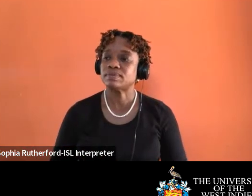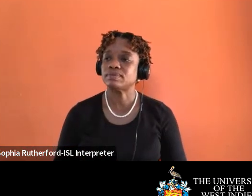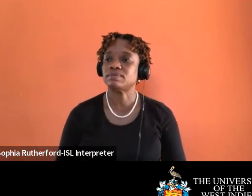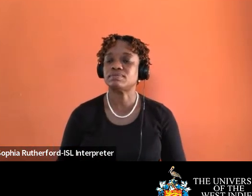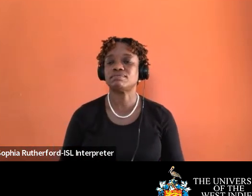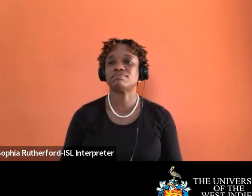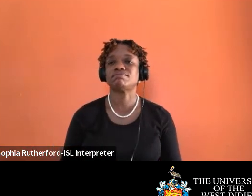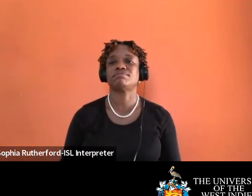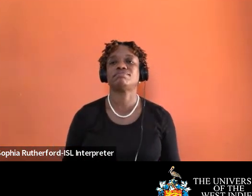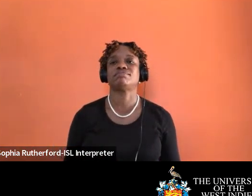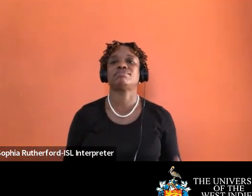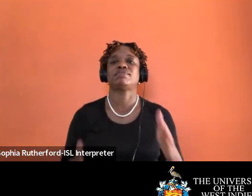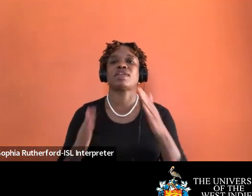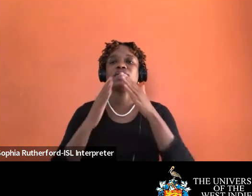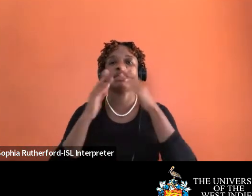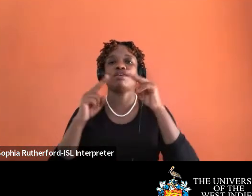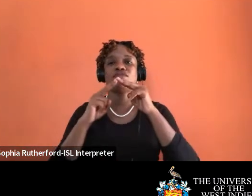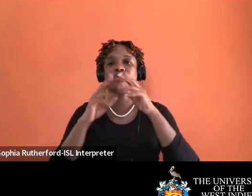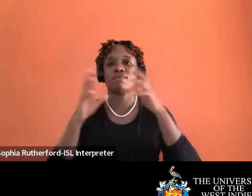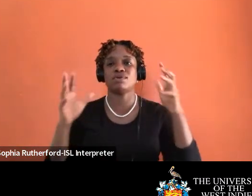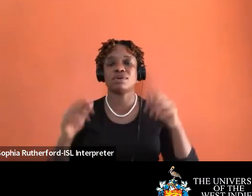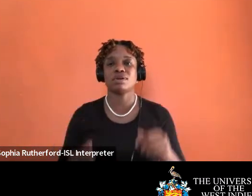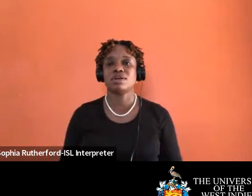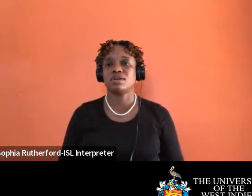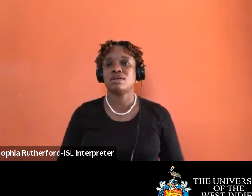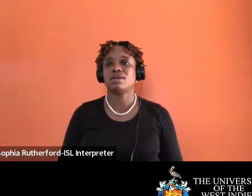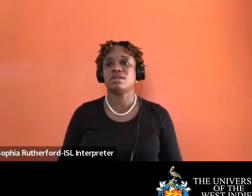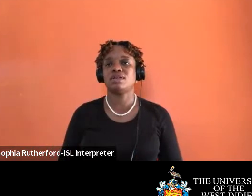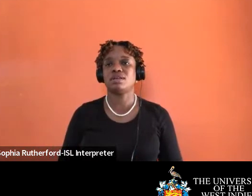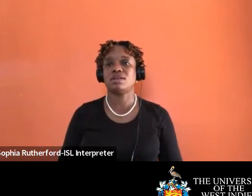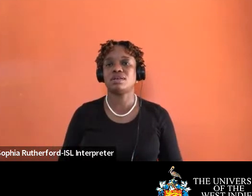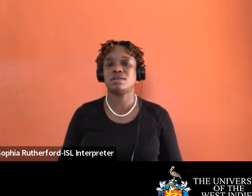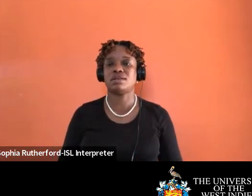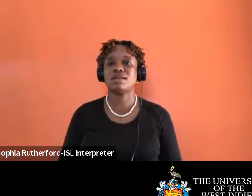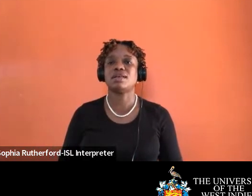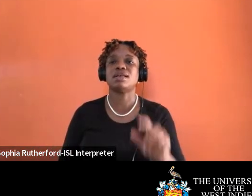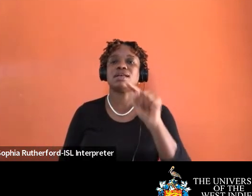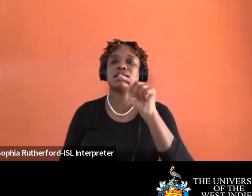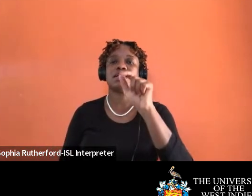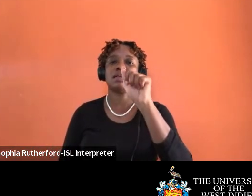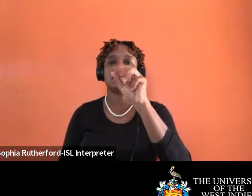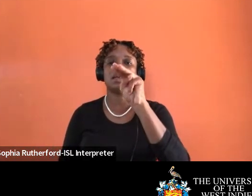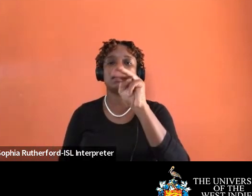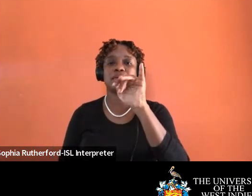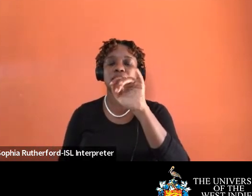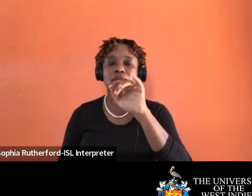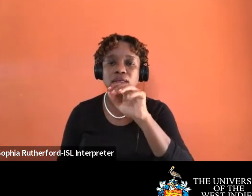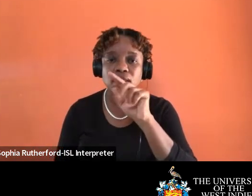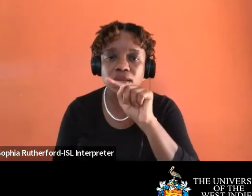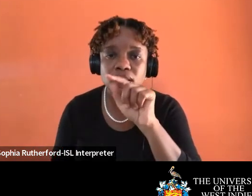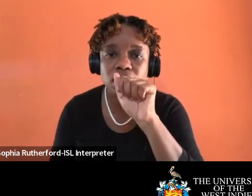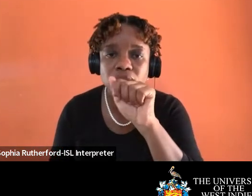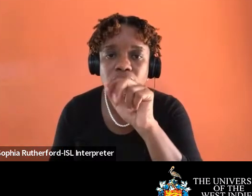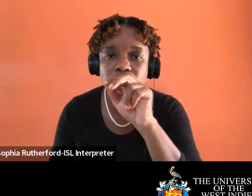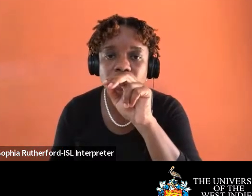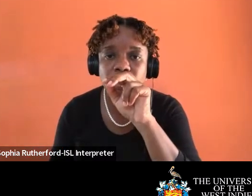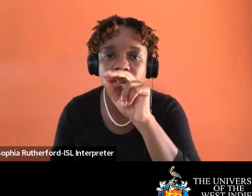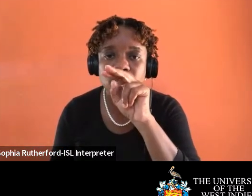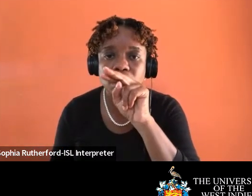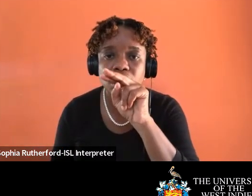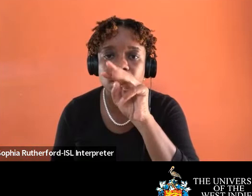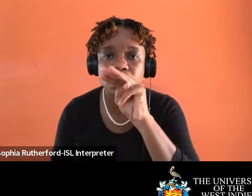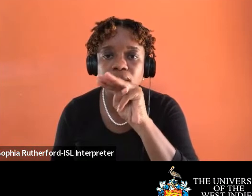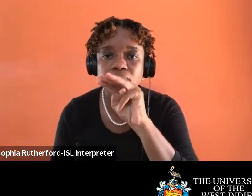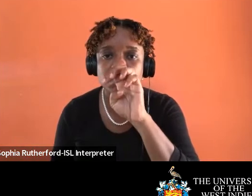Thank you very much, Ms. Tamisha Powell, for